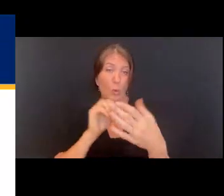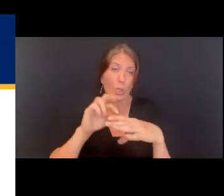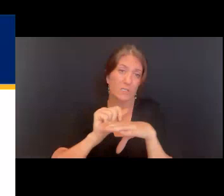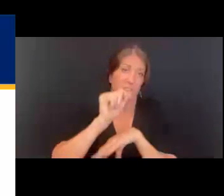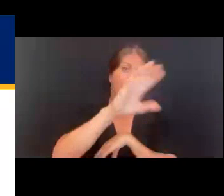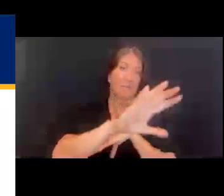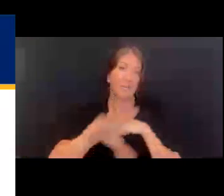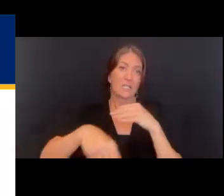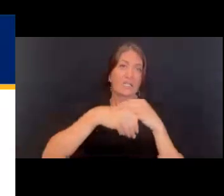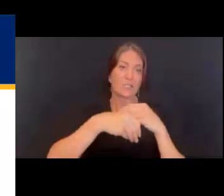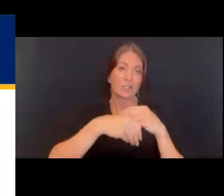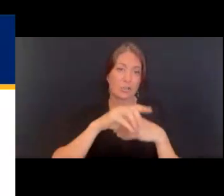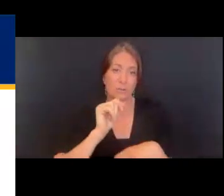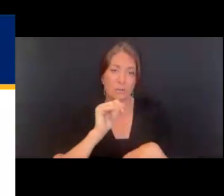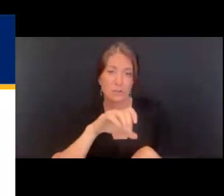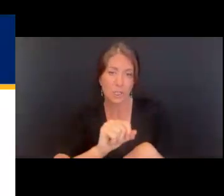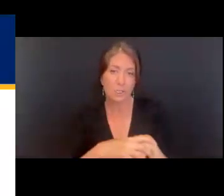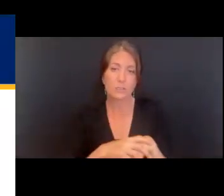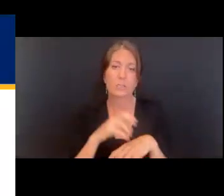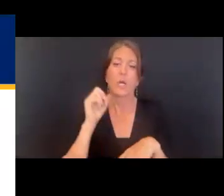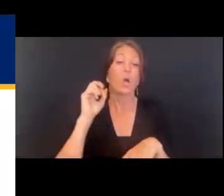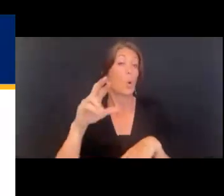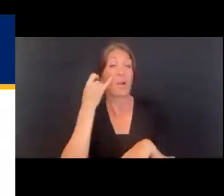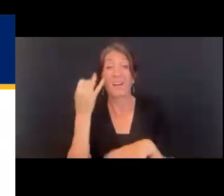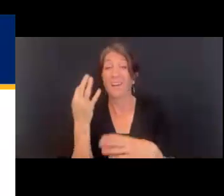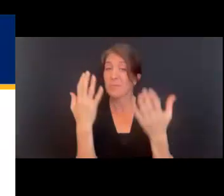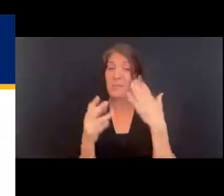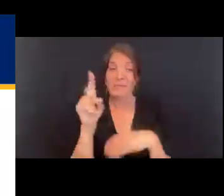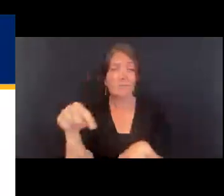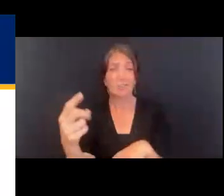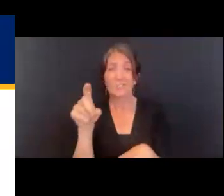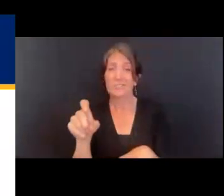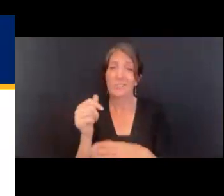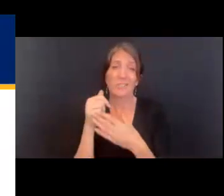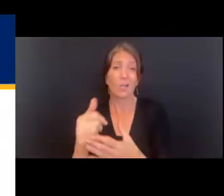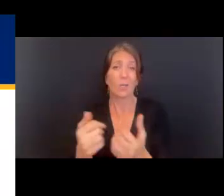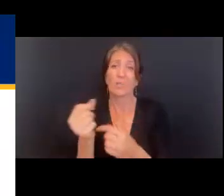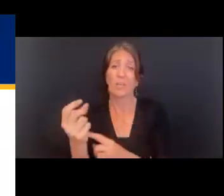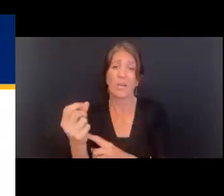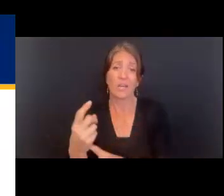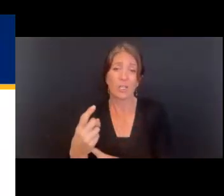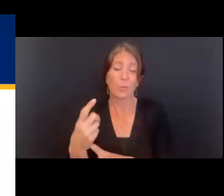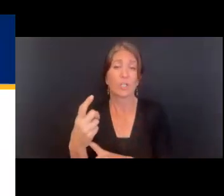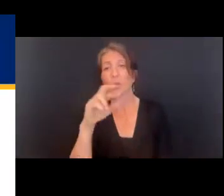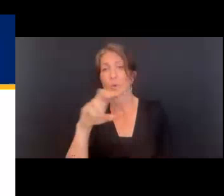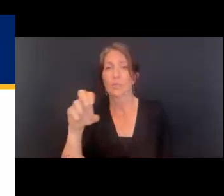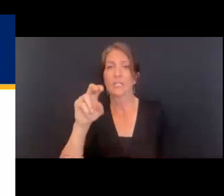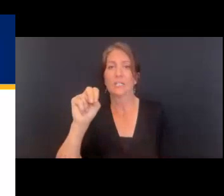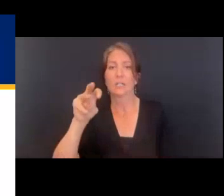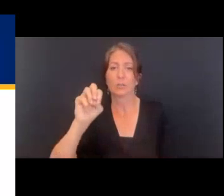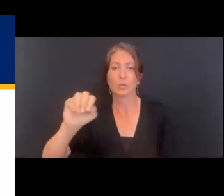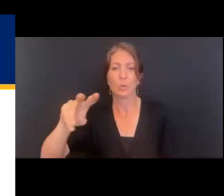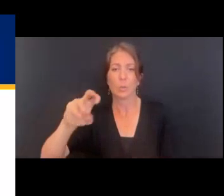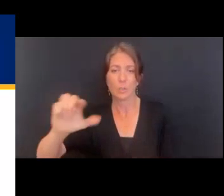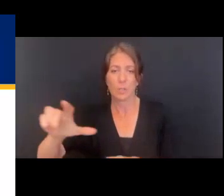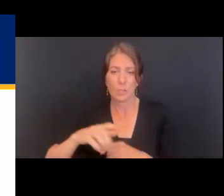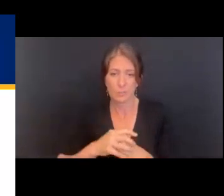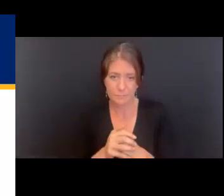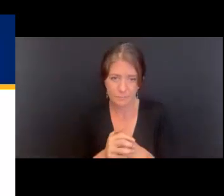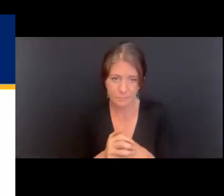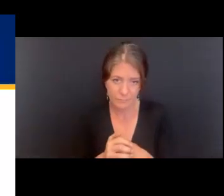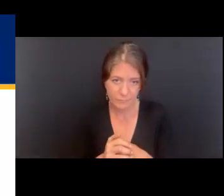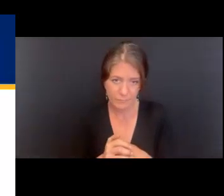individual just wants help in the future with their annual renewal. The administrative case manager will develop a checklist of necessary documents specific to the